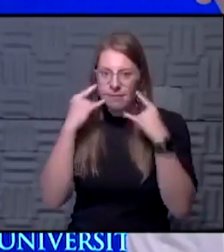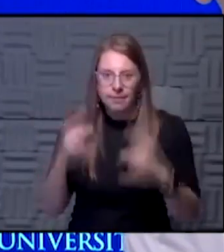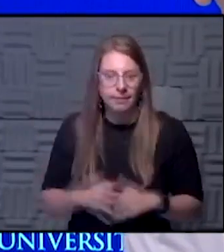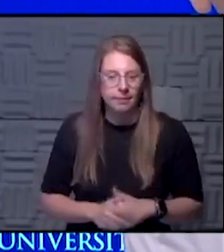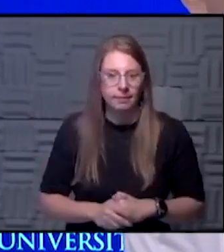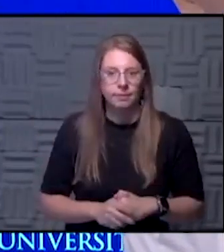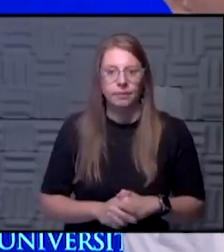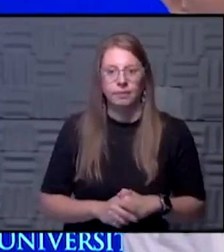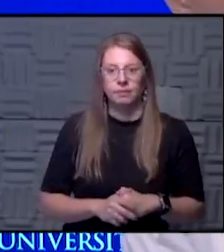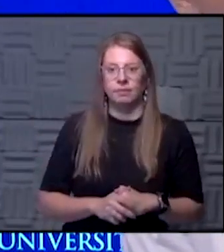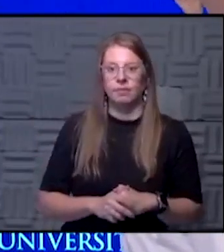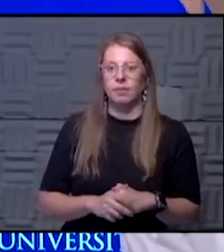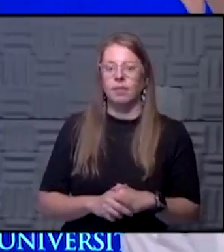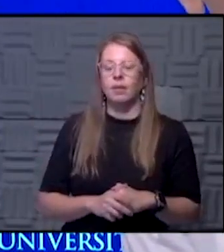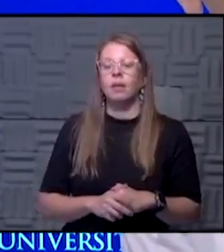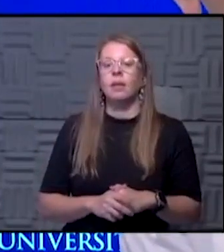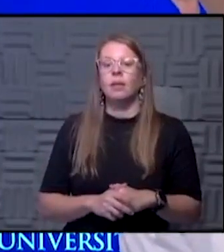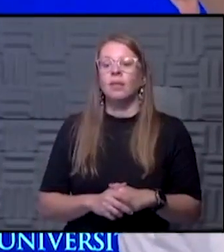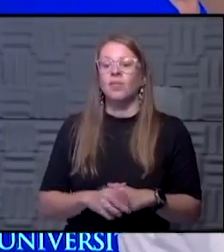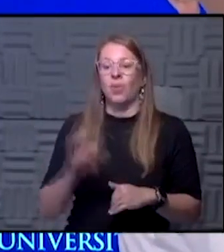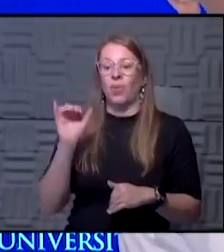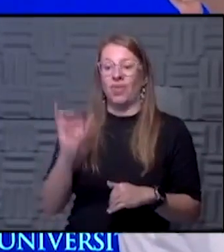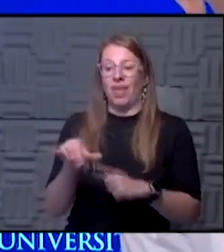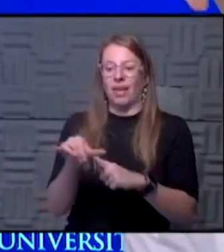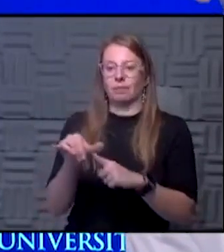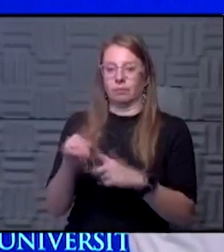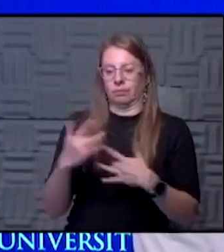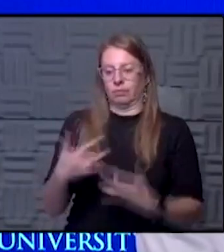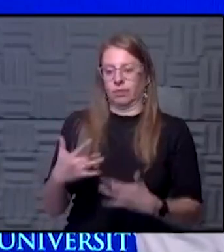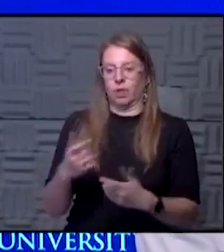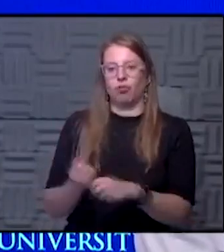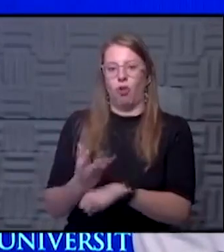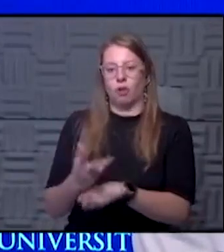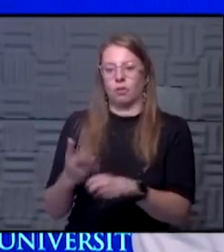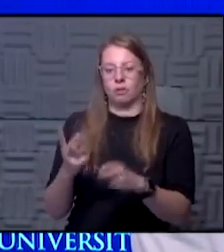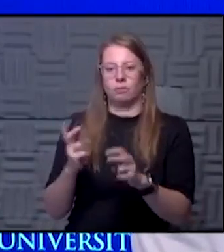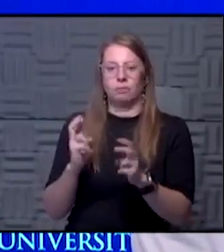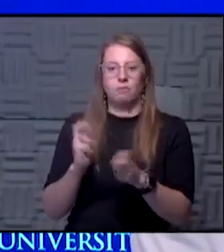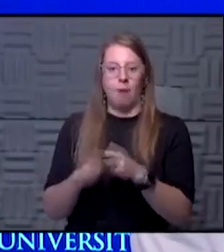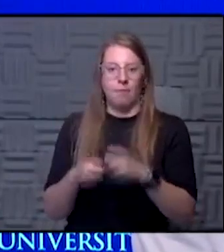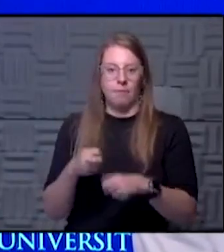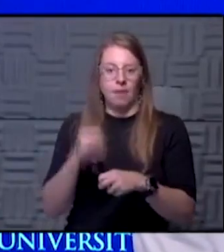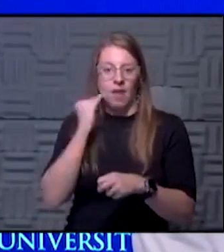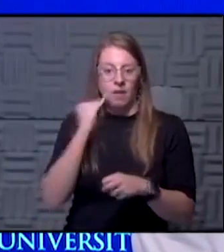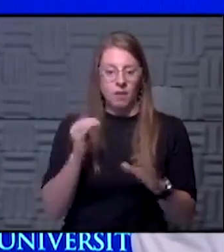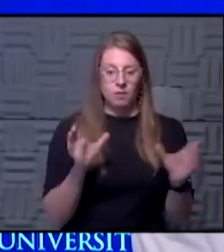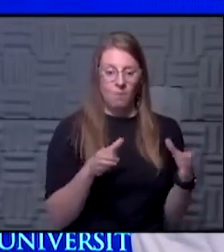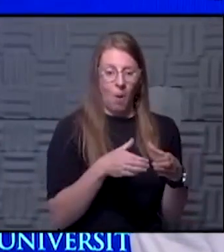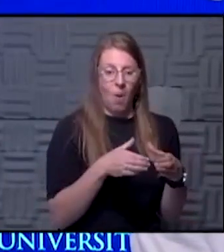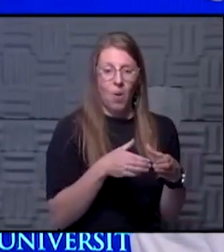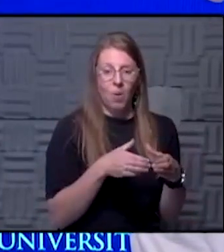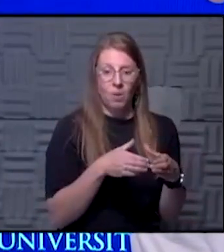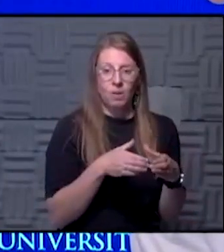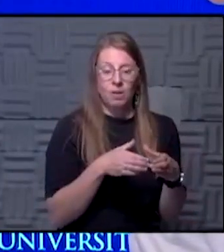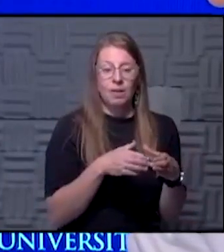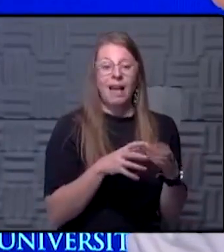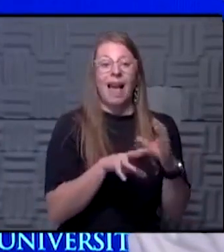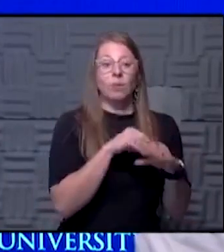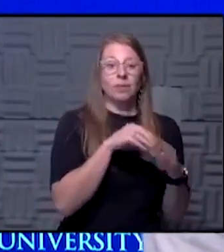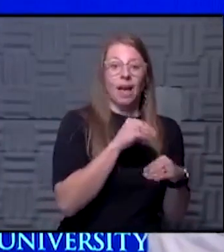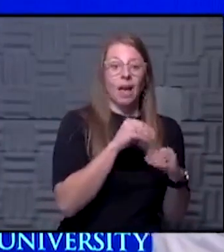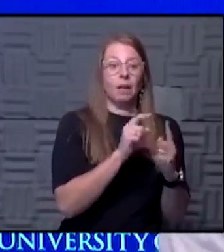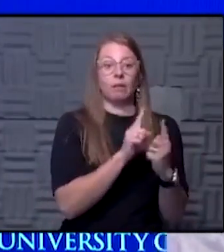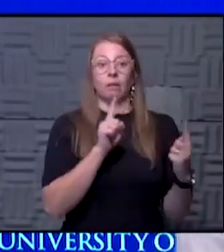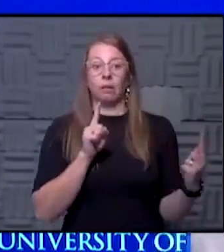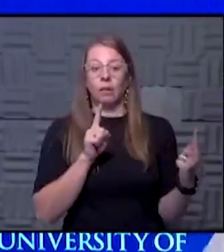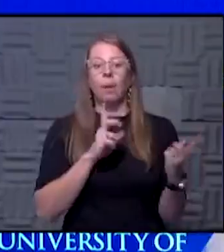that combination that constantly gets us in trouble. So the more you can stay in smaller groups and wear a mask and stay distant, stay outside, the less likely